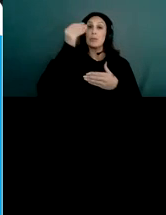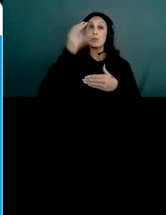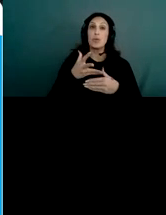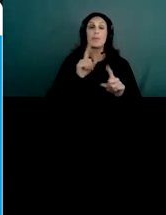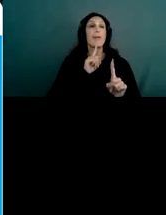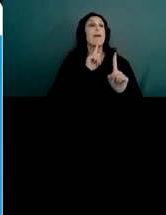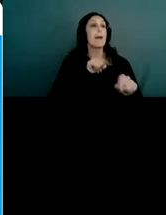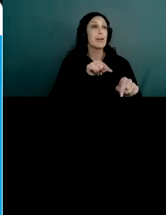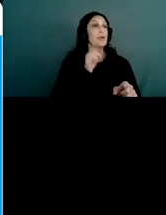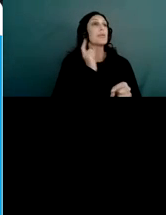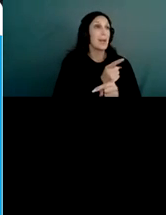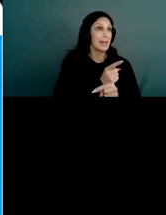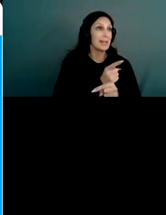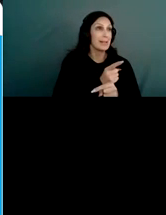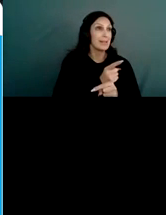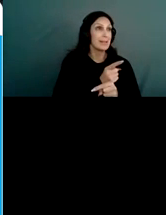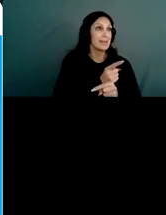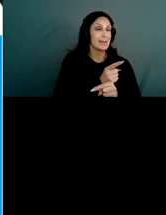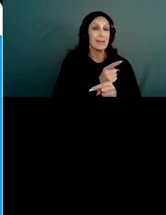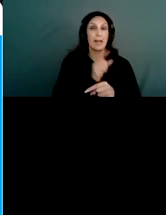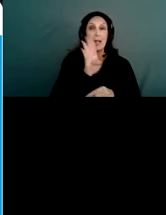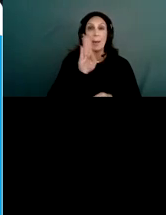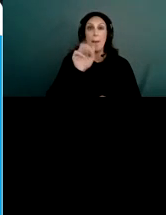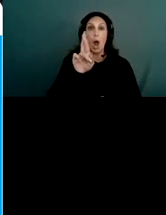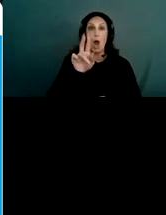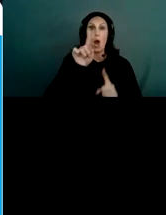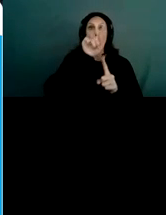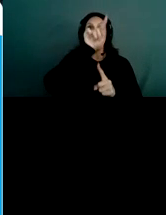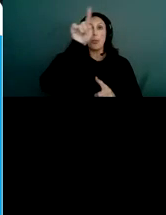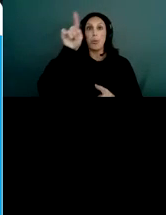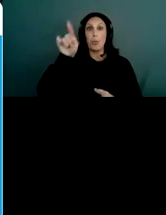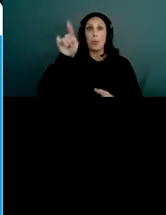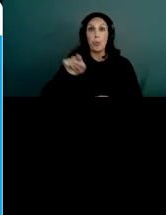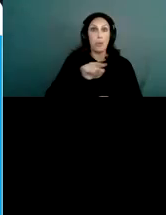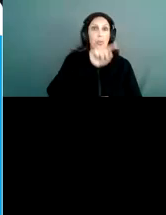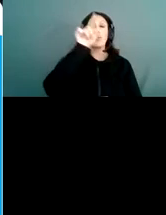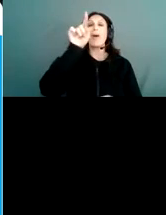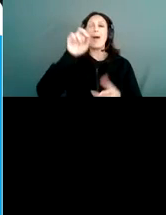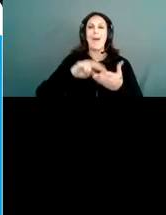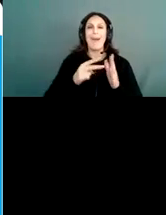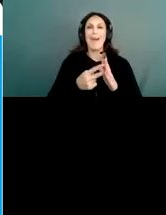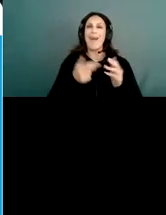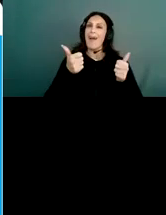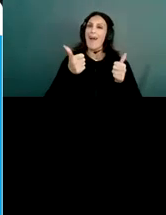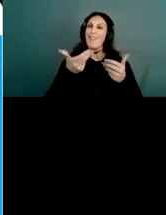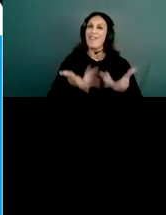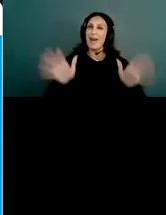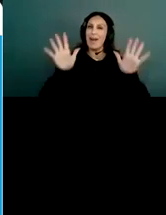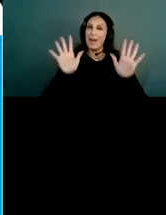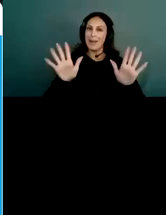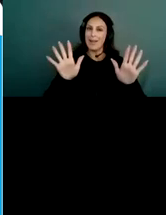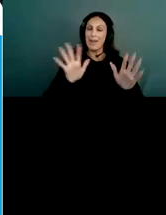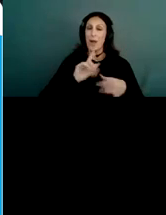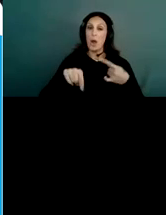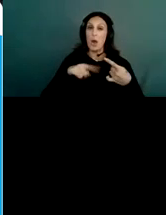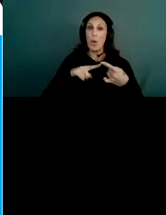item correctly, the unit progress bar fills and there will be small changes in the scene that will represent a completed item. When all items